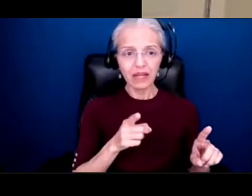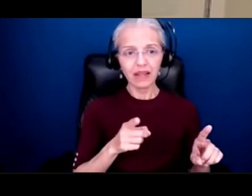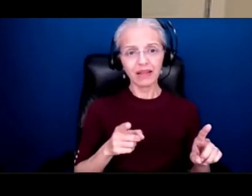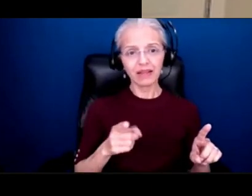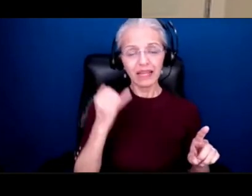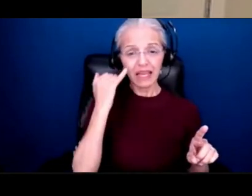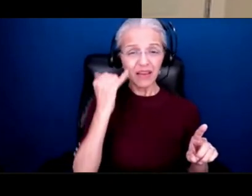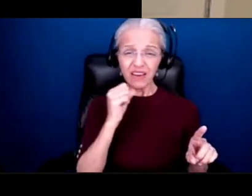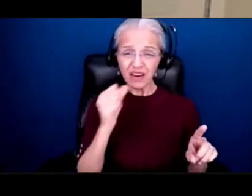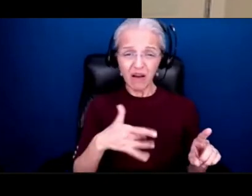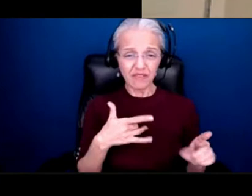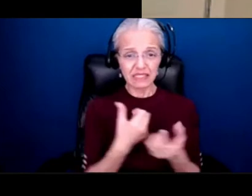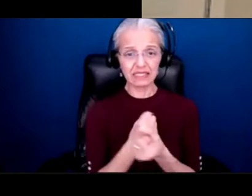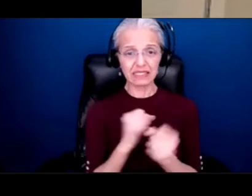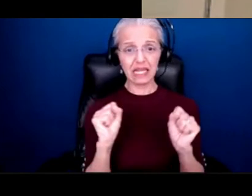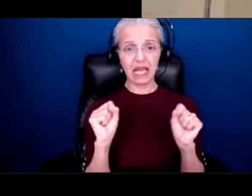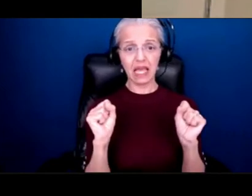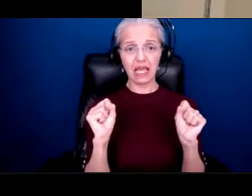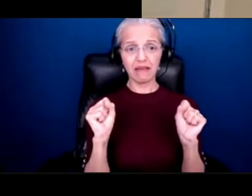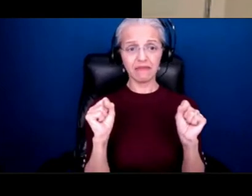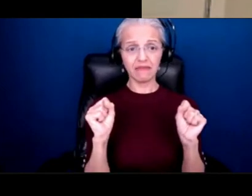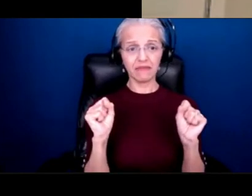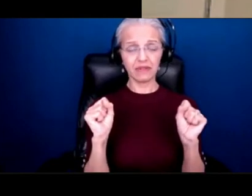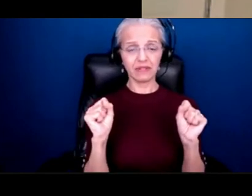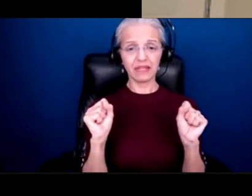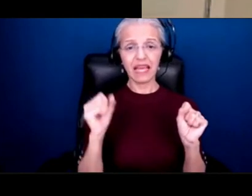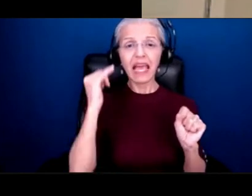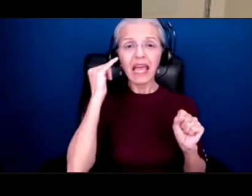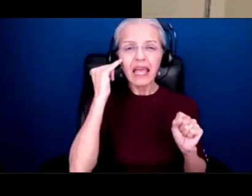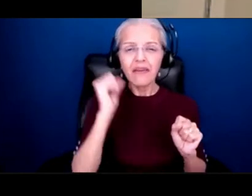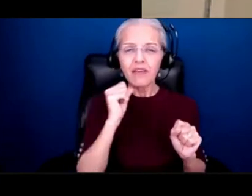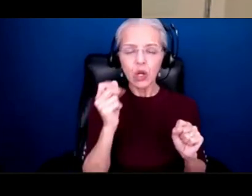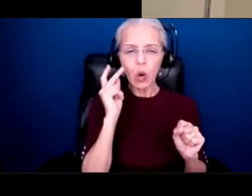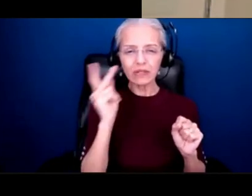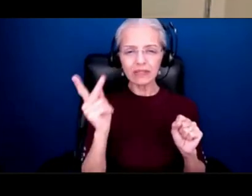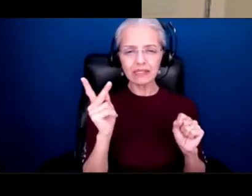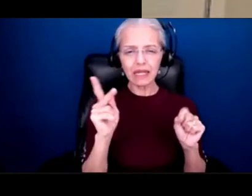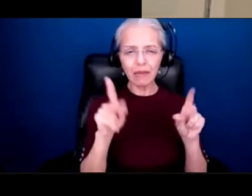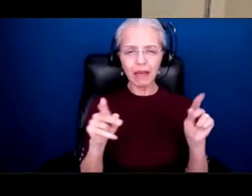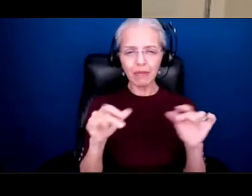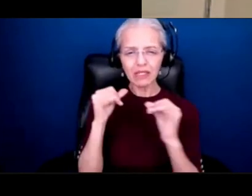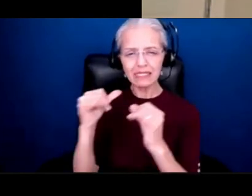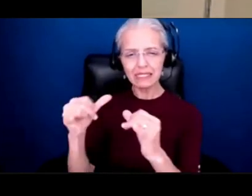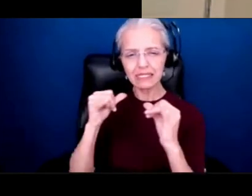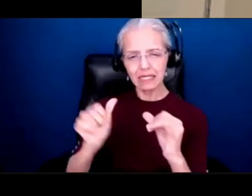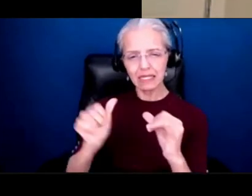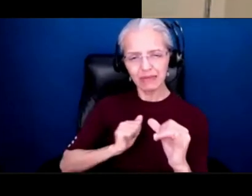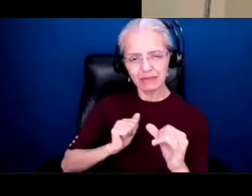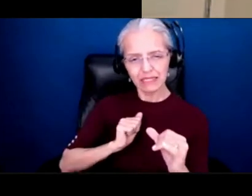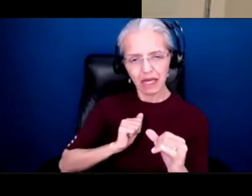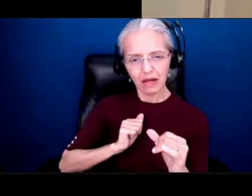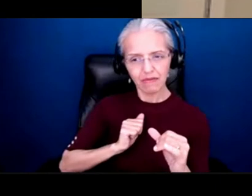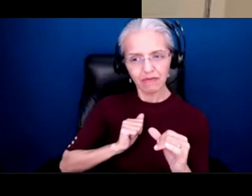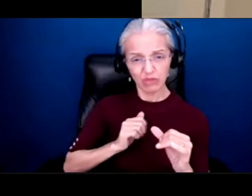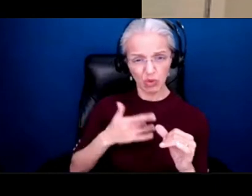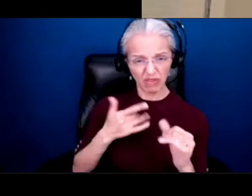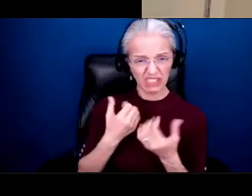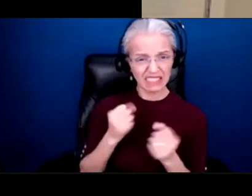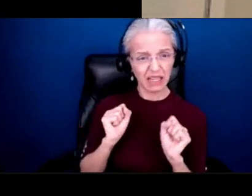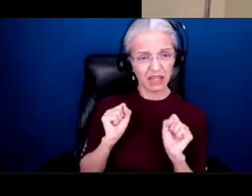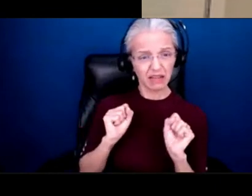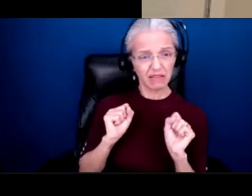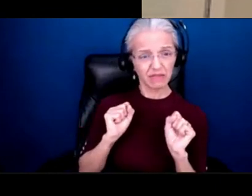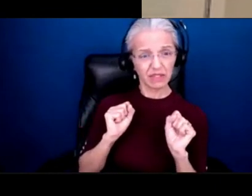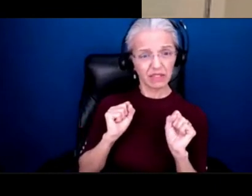don't see other people like yourself, how in the world do you feel safe?